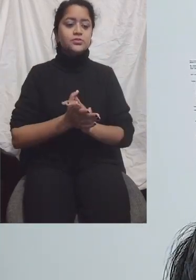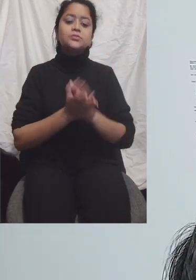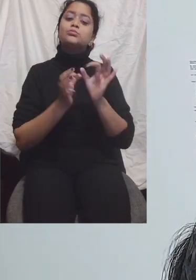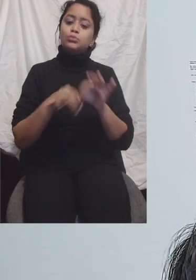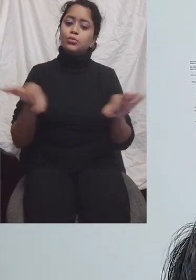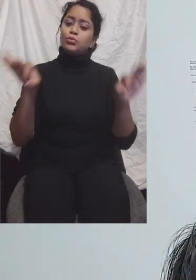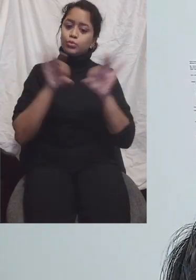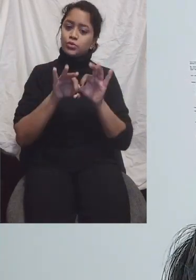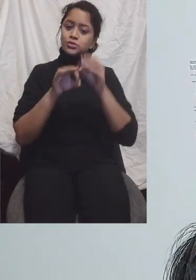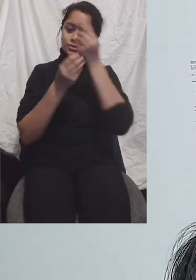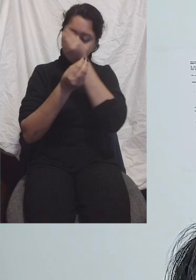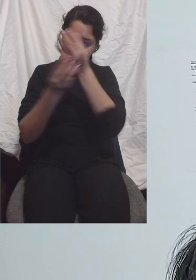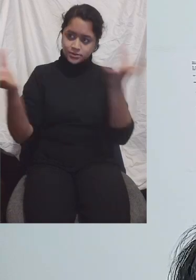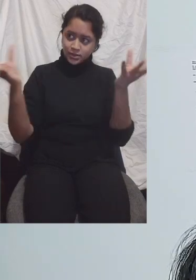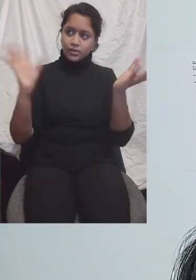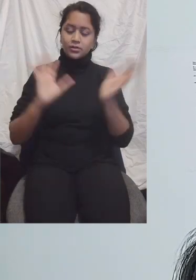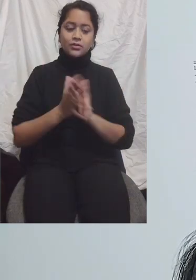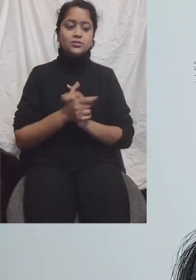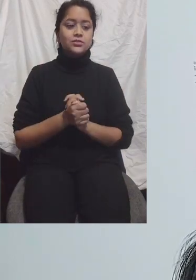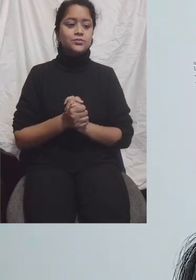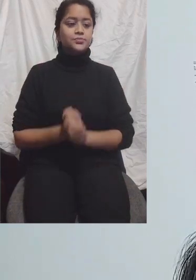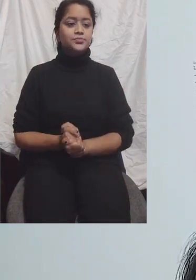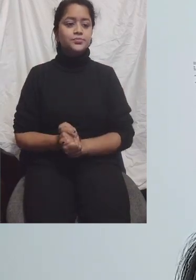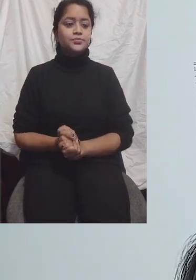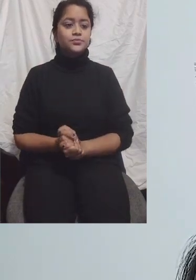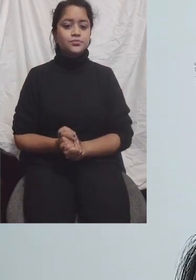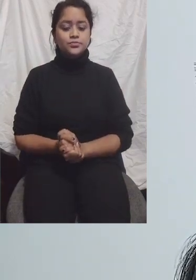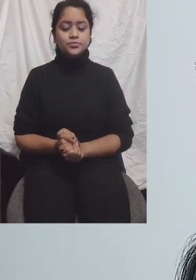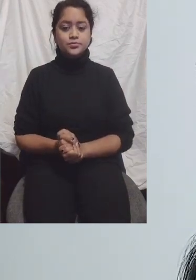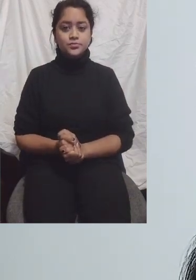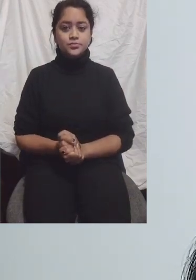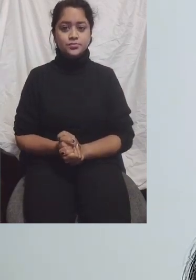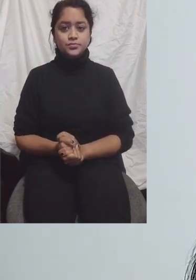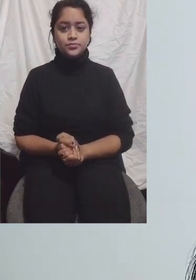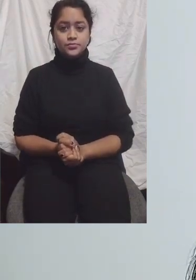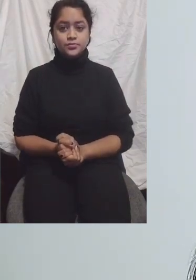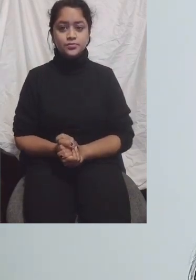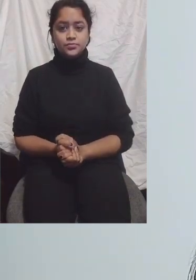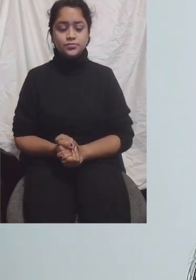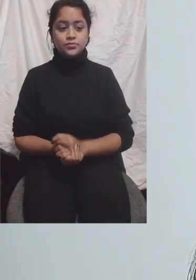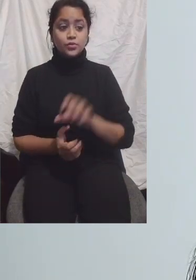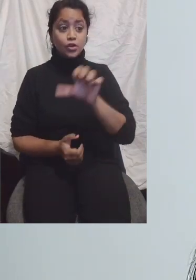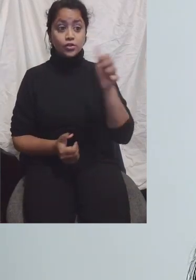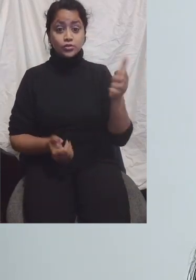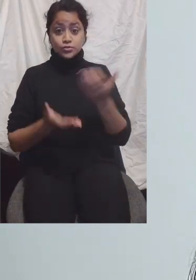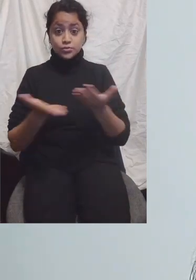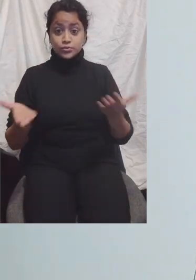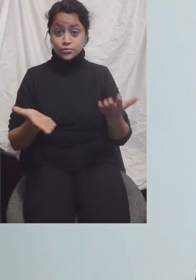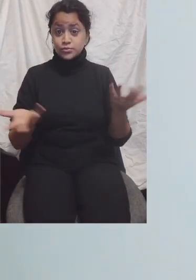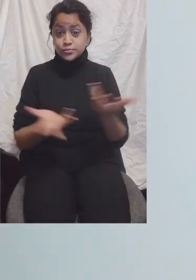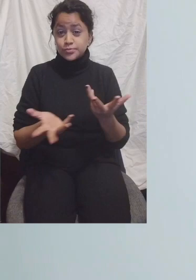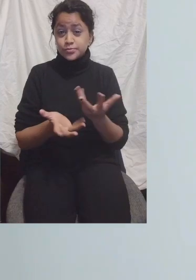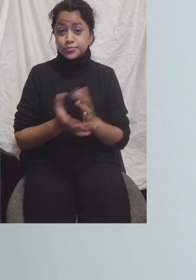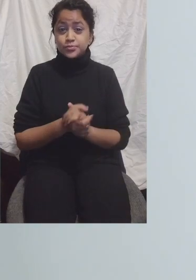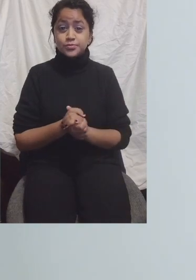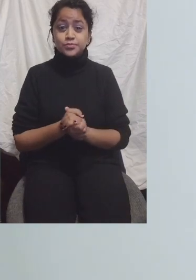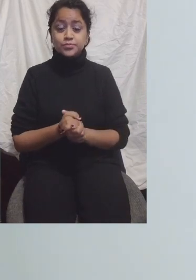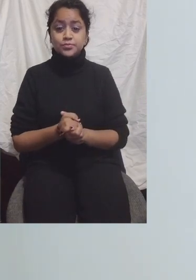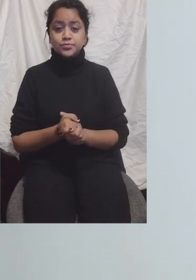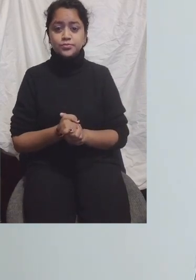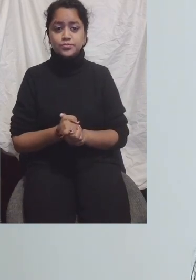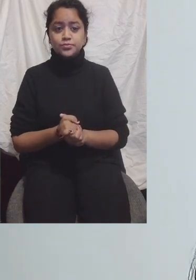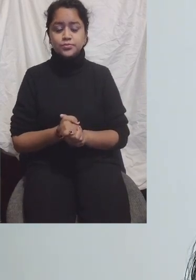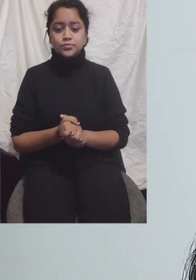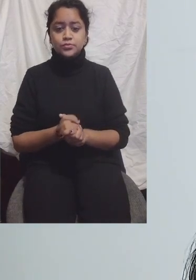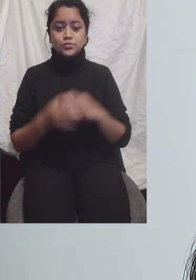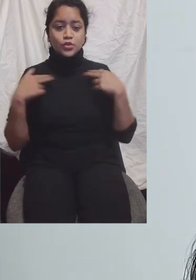with overpopulation and unwanted litters. So that's a very, you know, important thing I like to, you know, tell owners